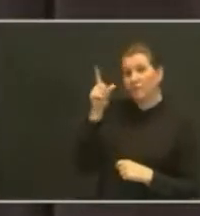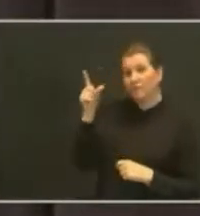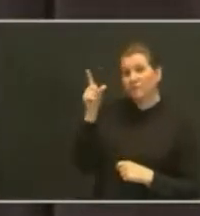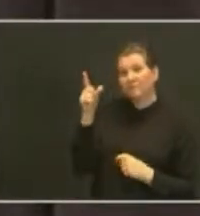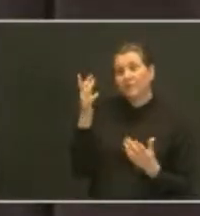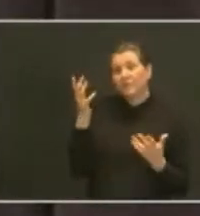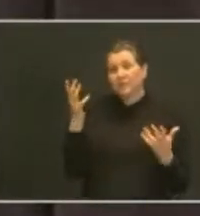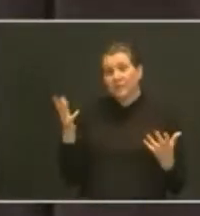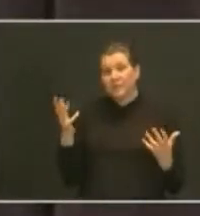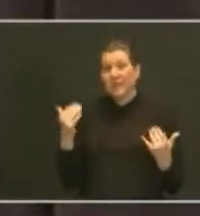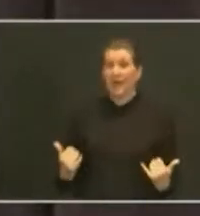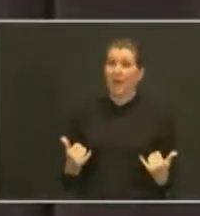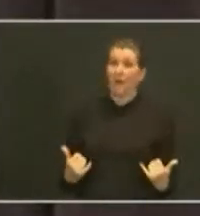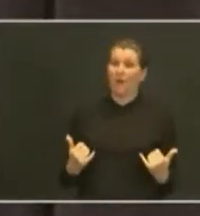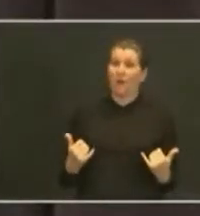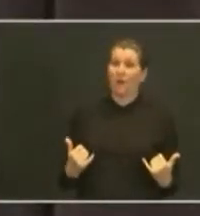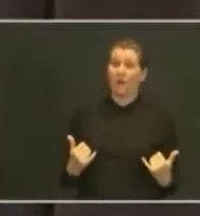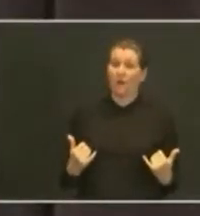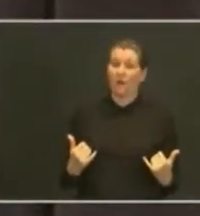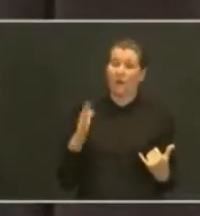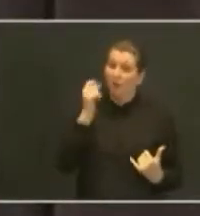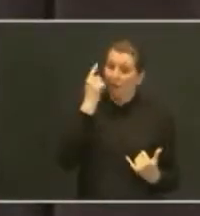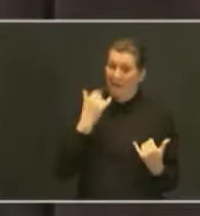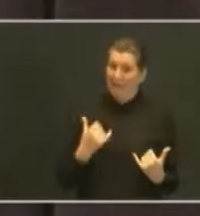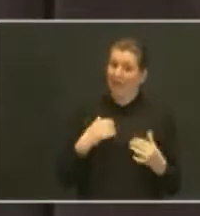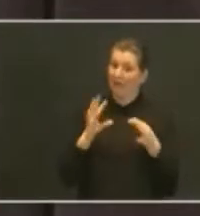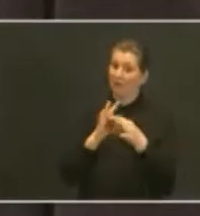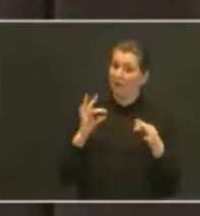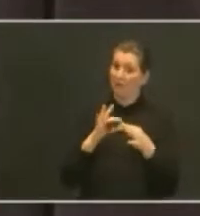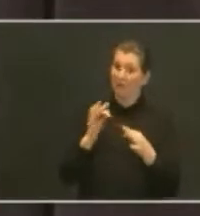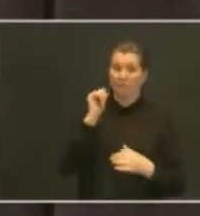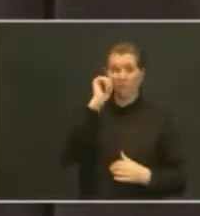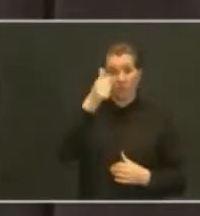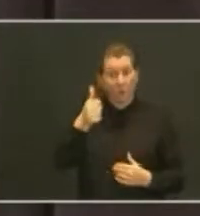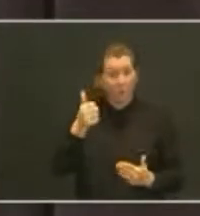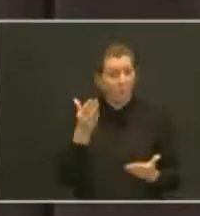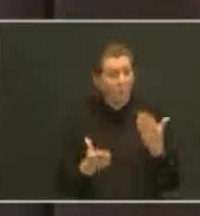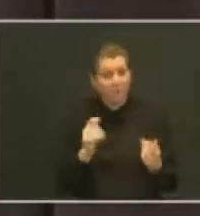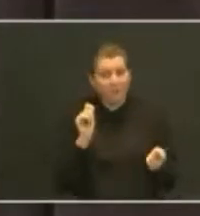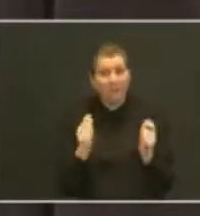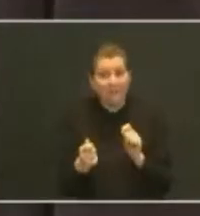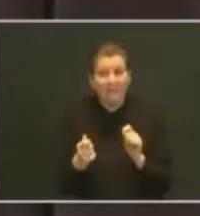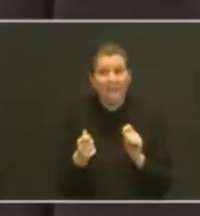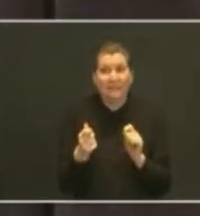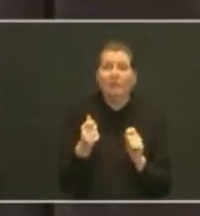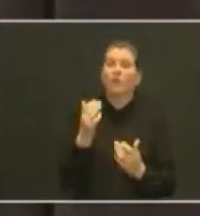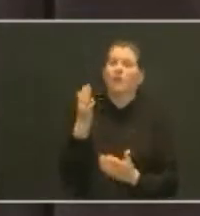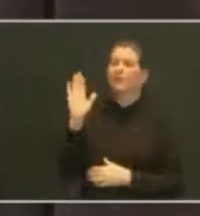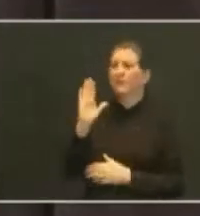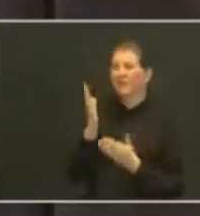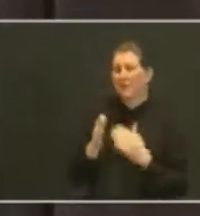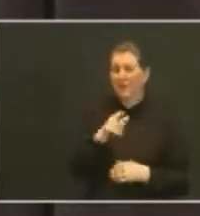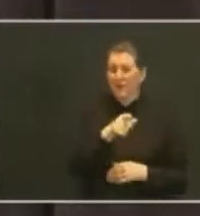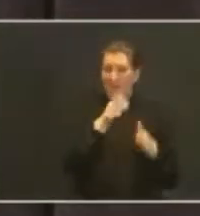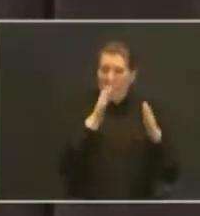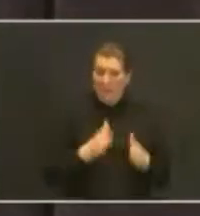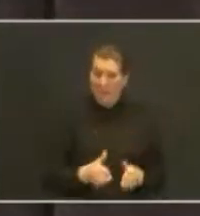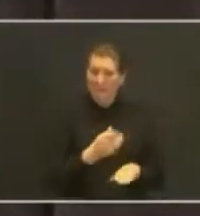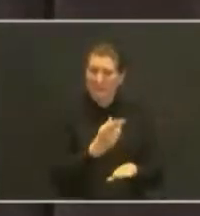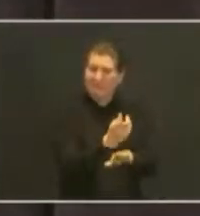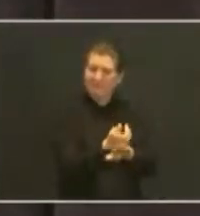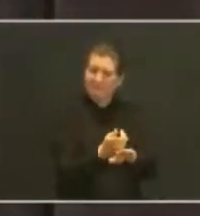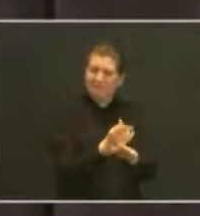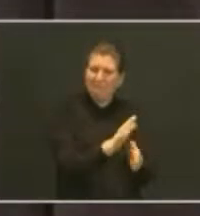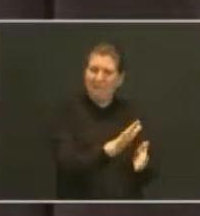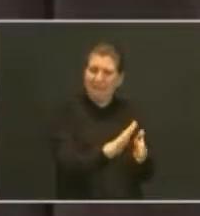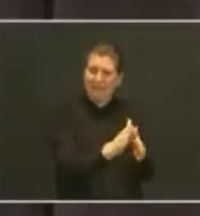largely limited to support people and family members during end-of-life situations, I am so thankful to say that